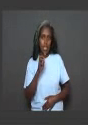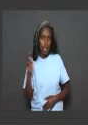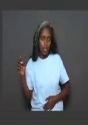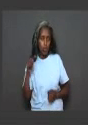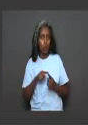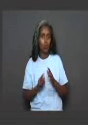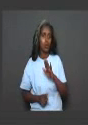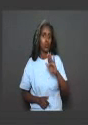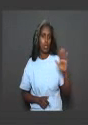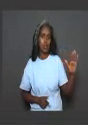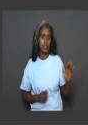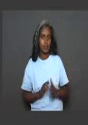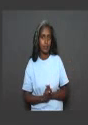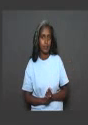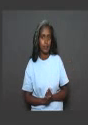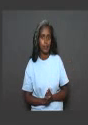the left.